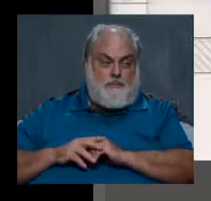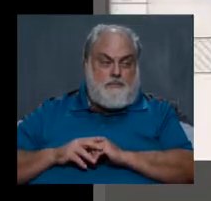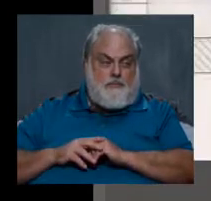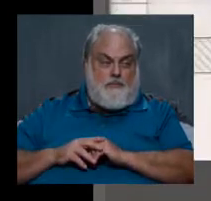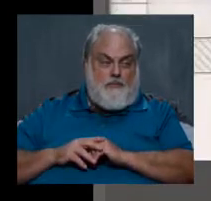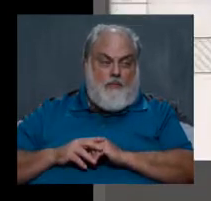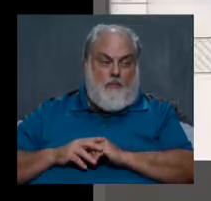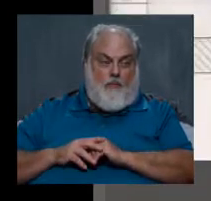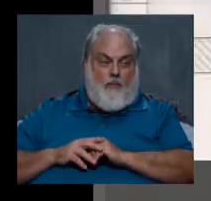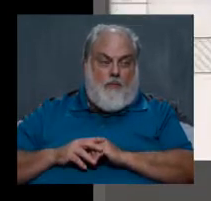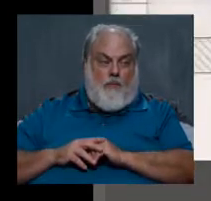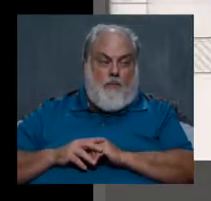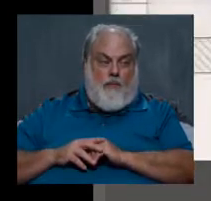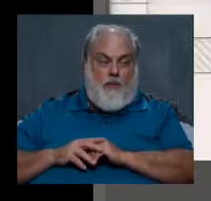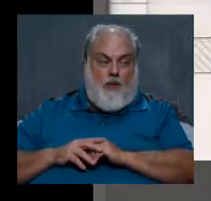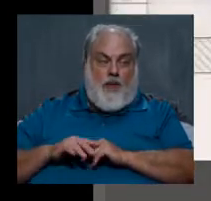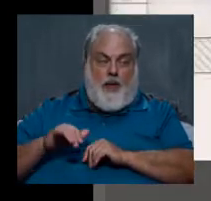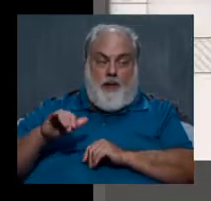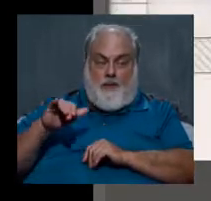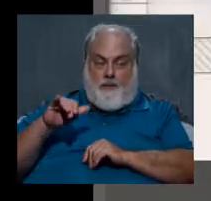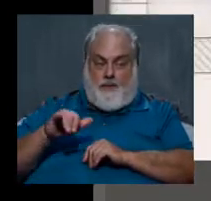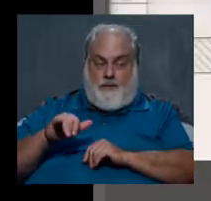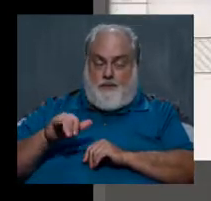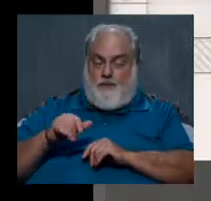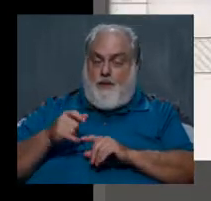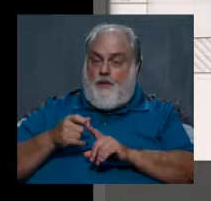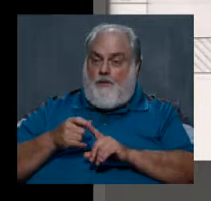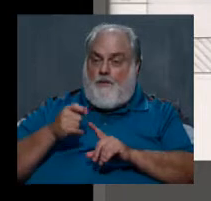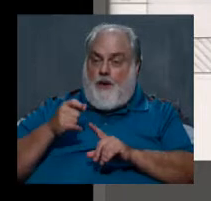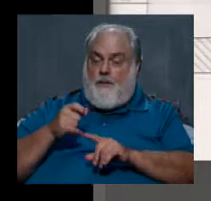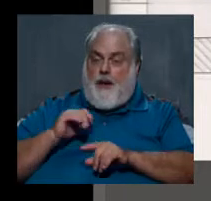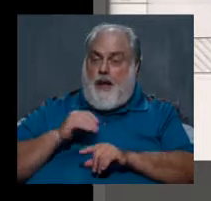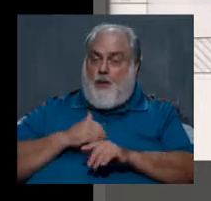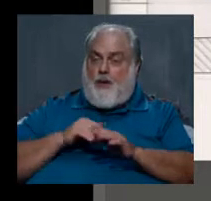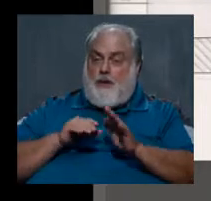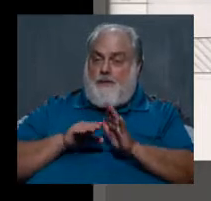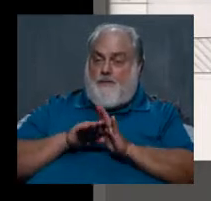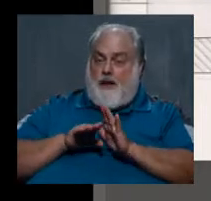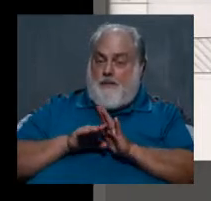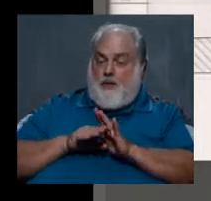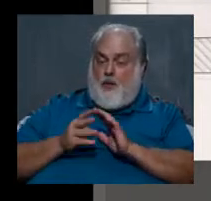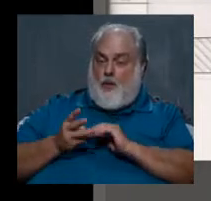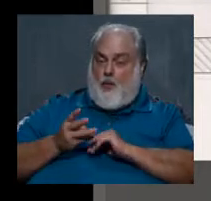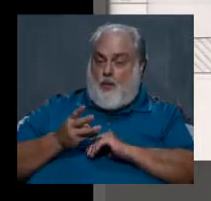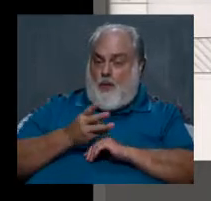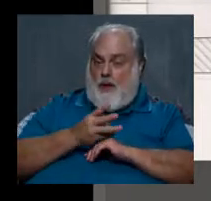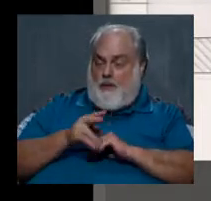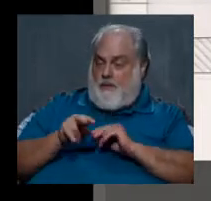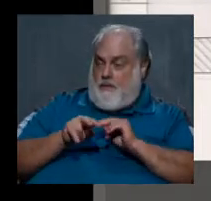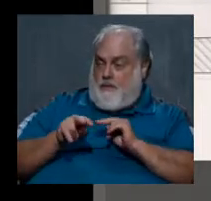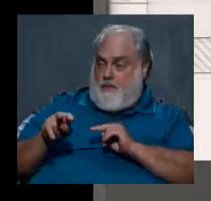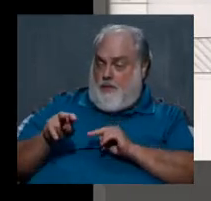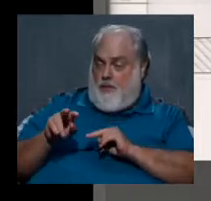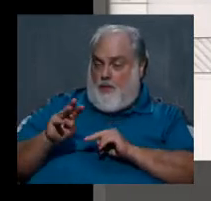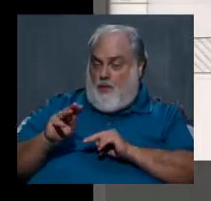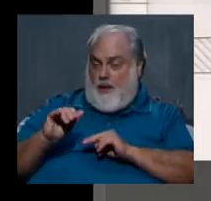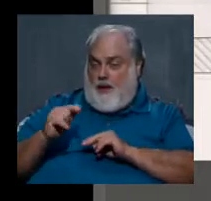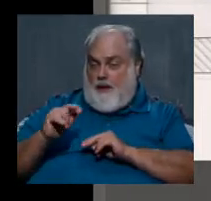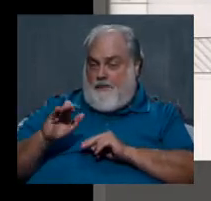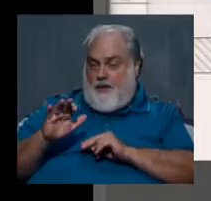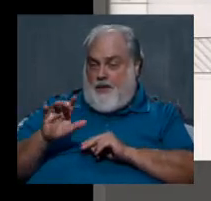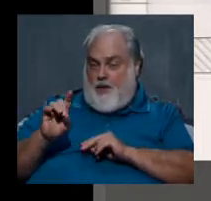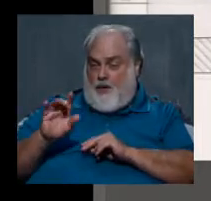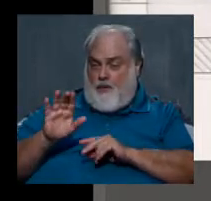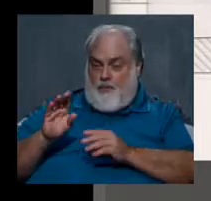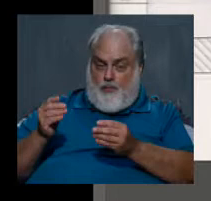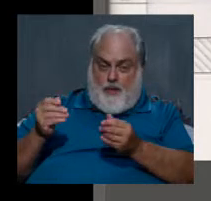the site. Here's one looking from our development to the west, to Mr. Wingfield's property.